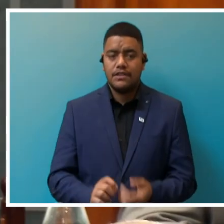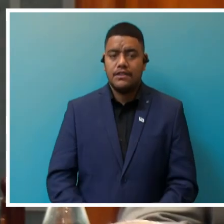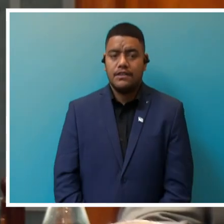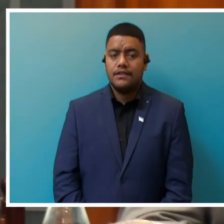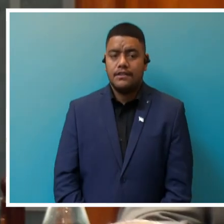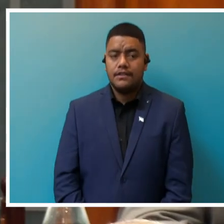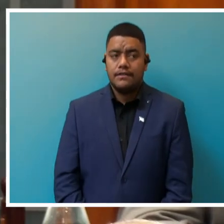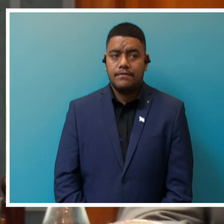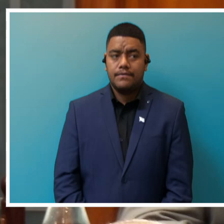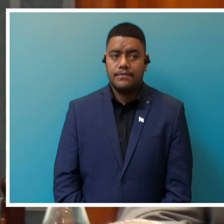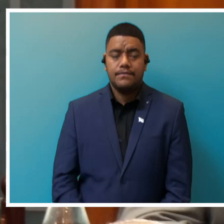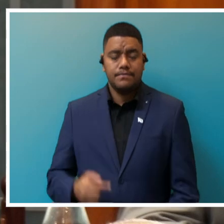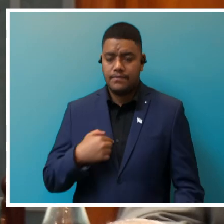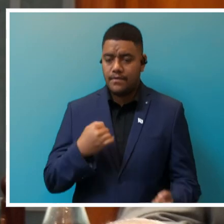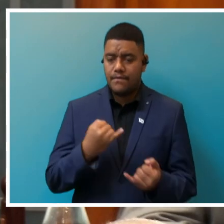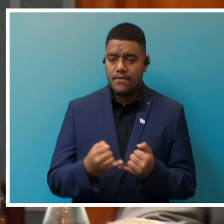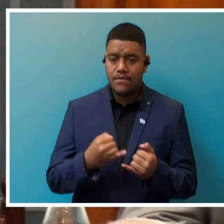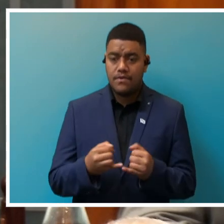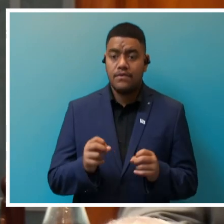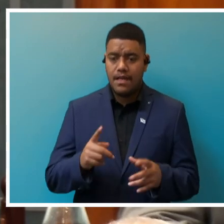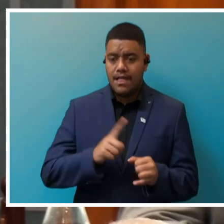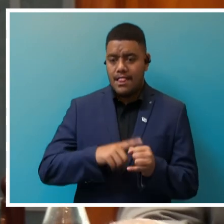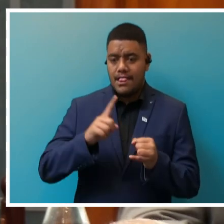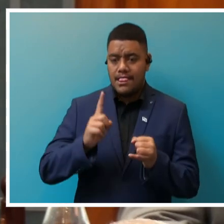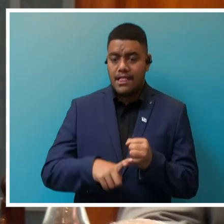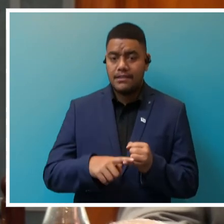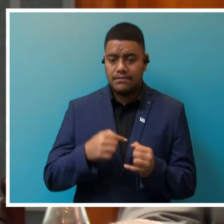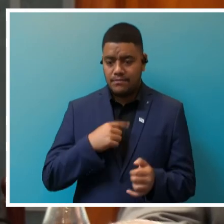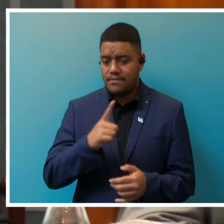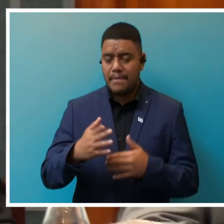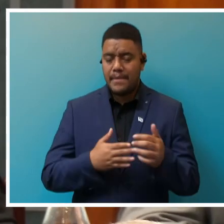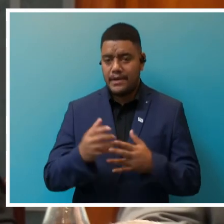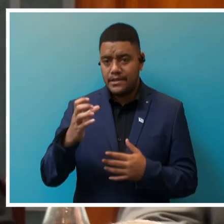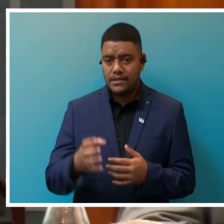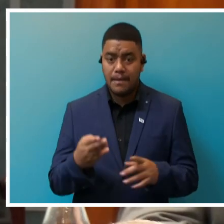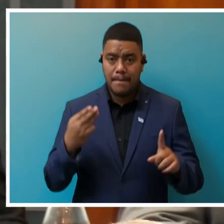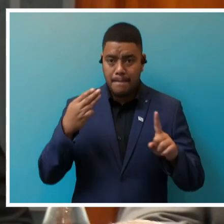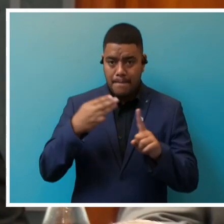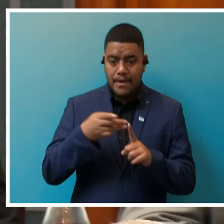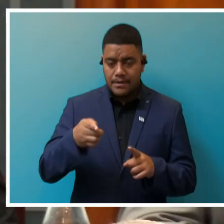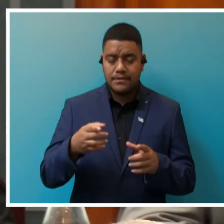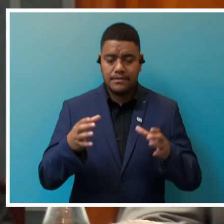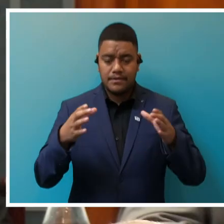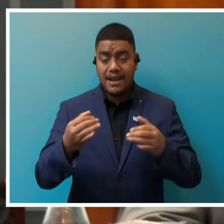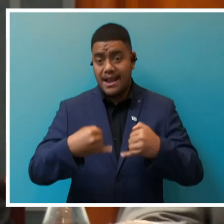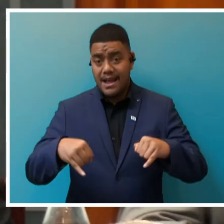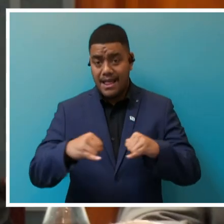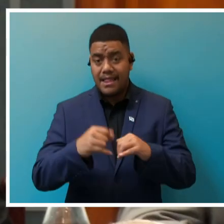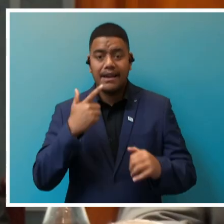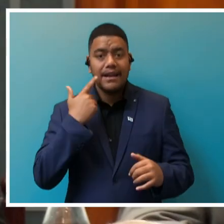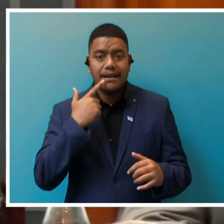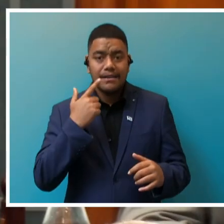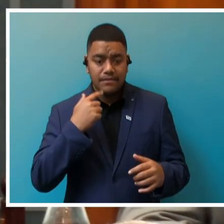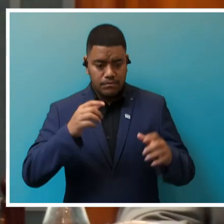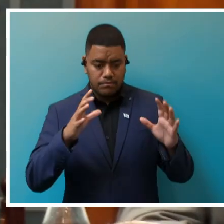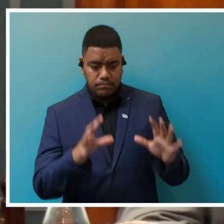I was so fortunate to be the last station manager in the main Makongai breeding station, and also conducted a few of the